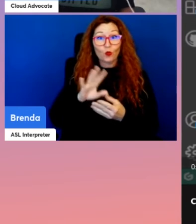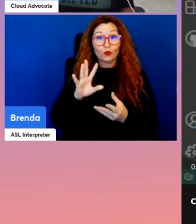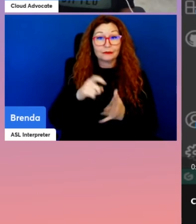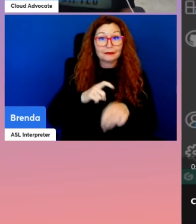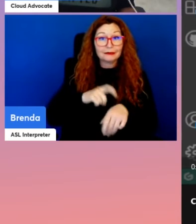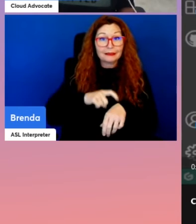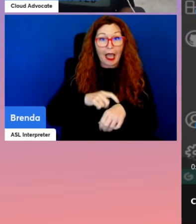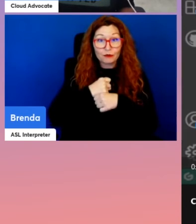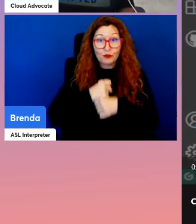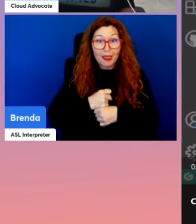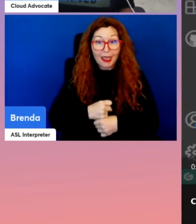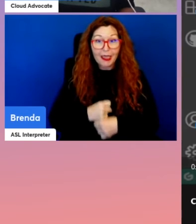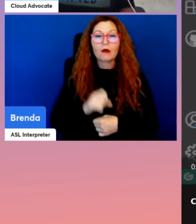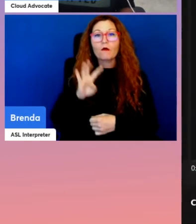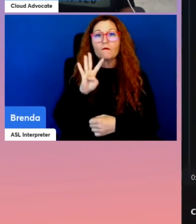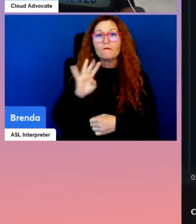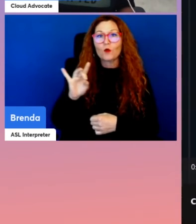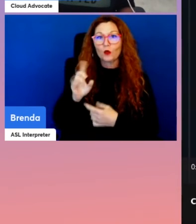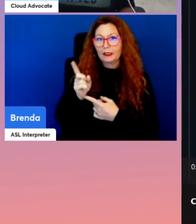scrub through it. So.